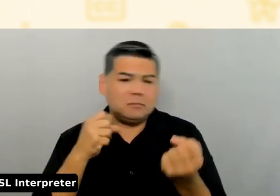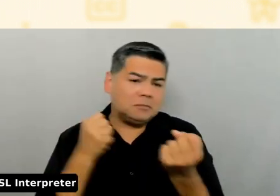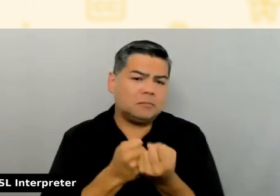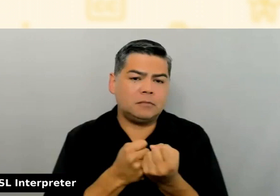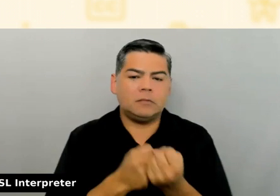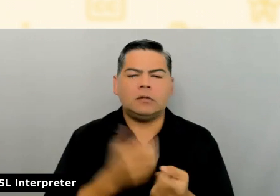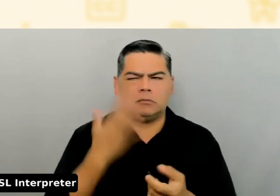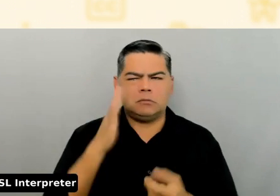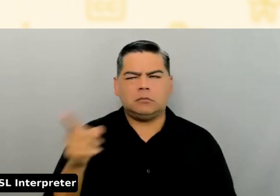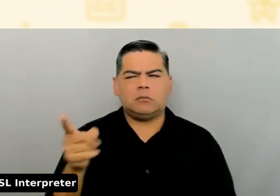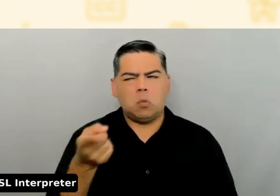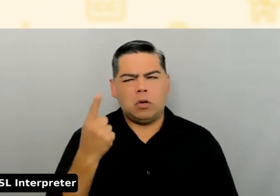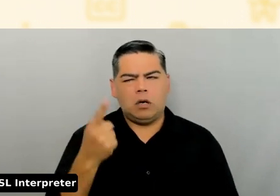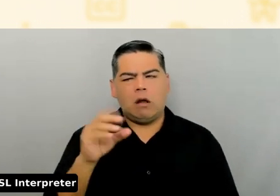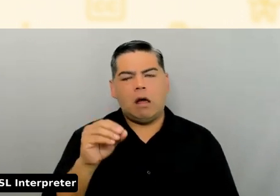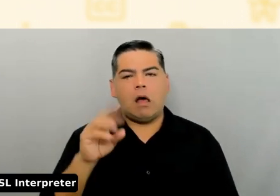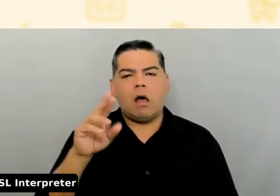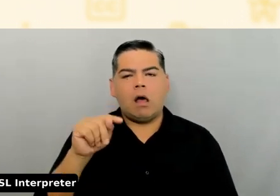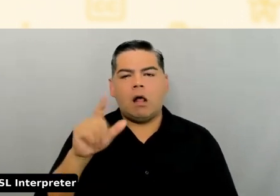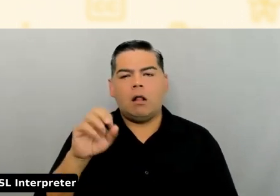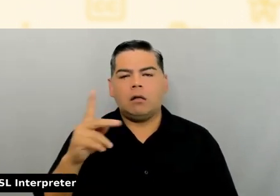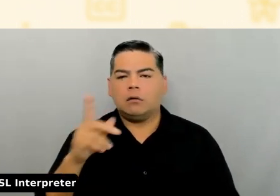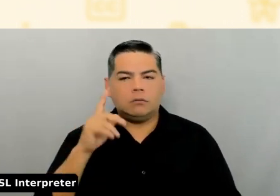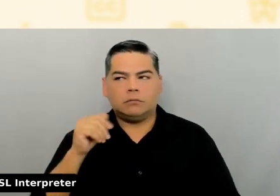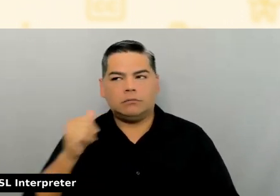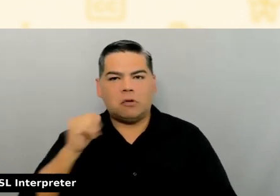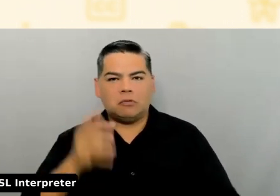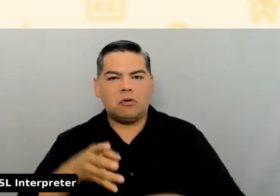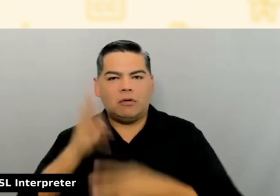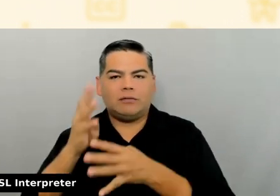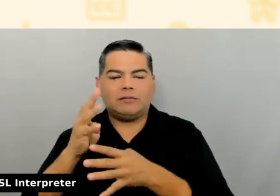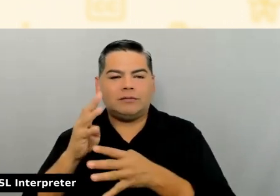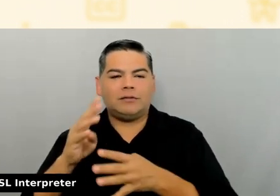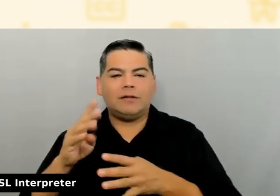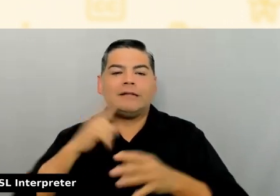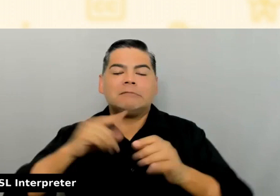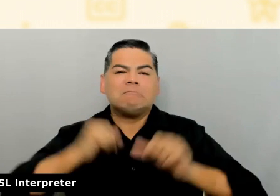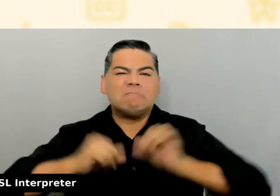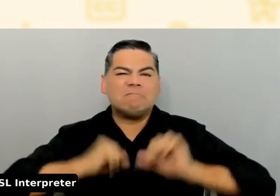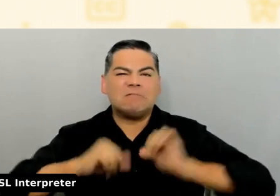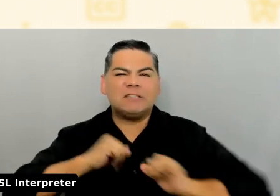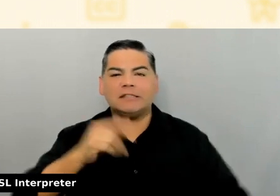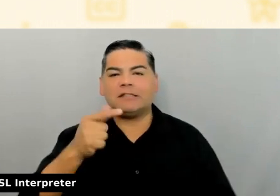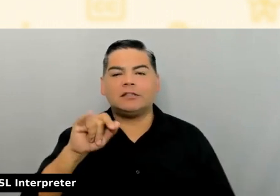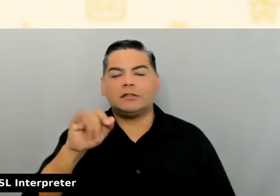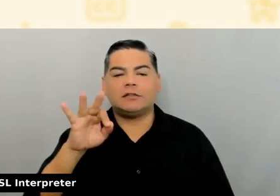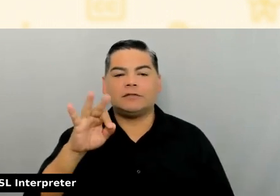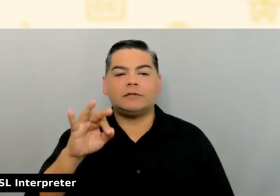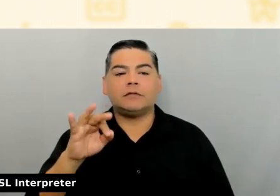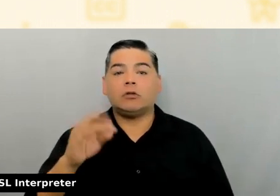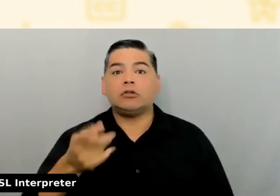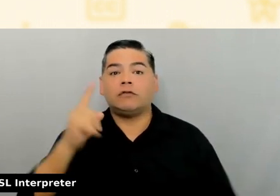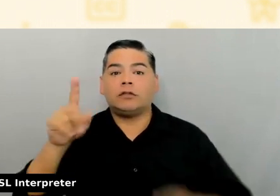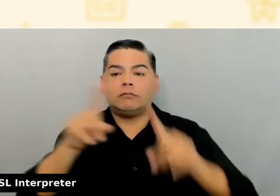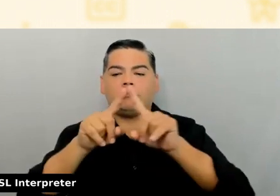some problems, like not loading the first the animation, only the first frame. So